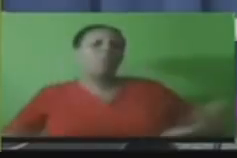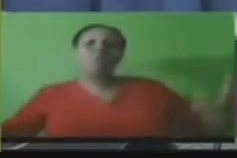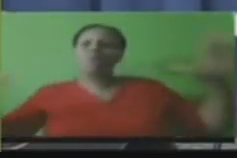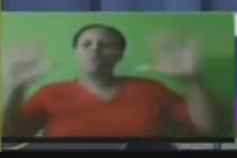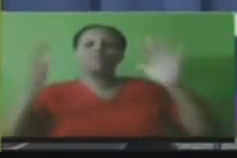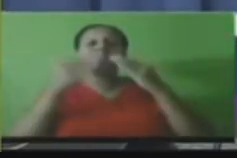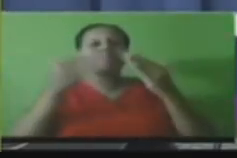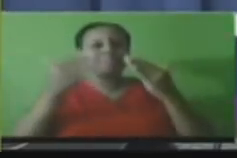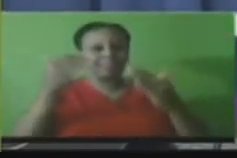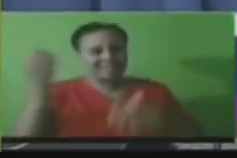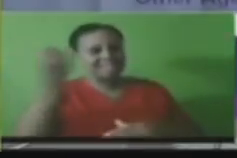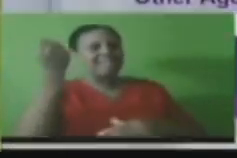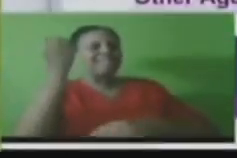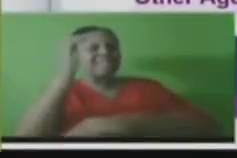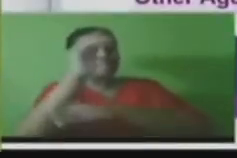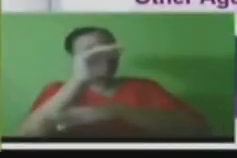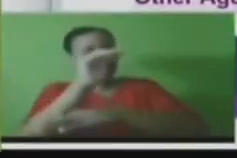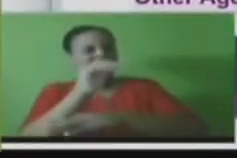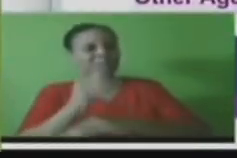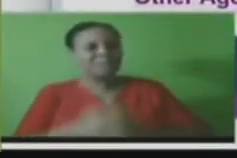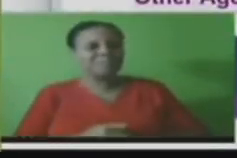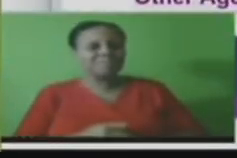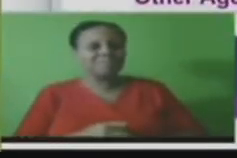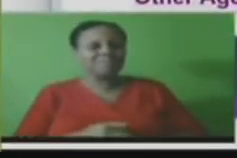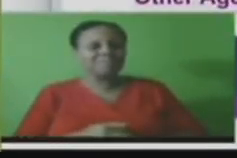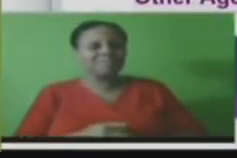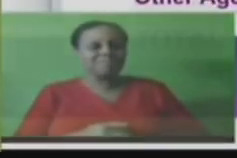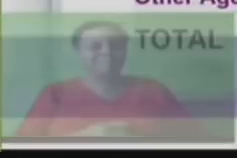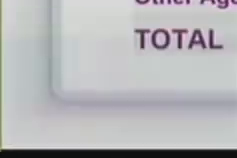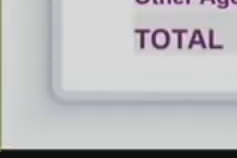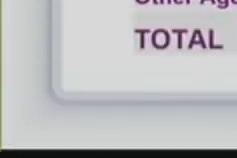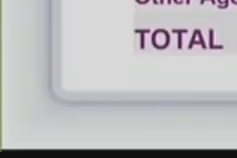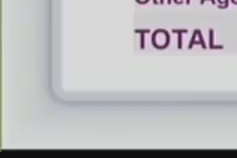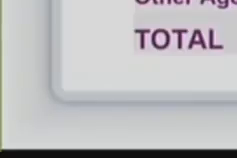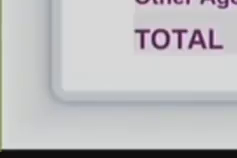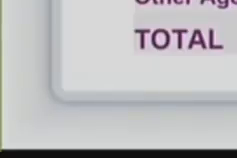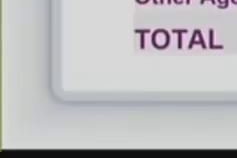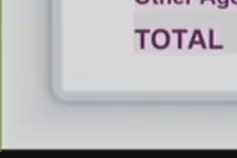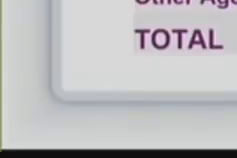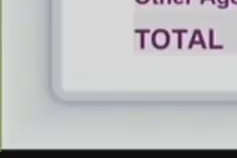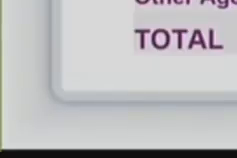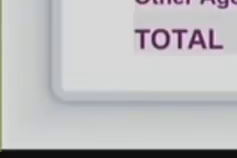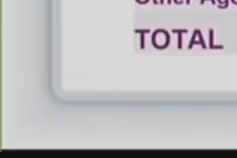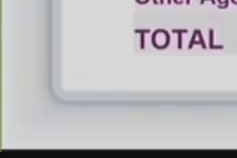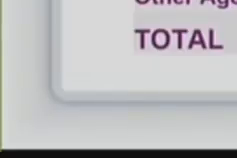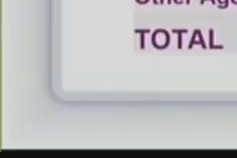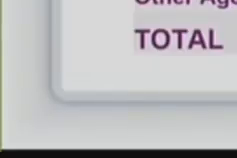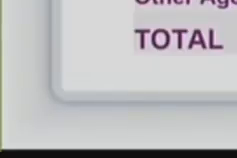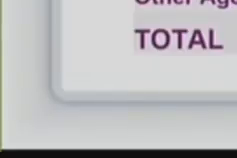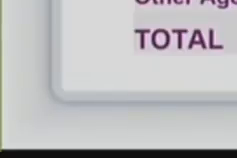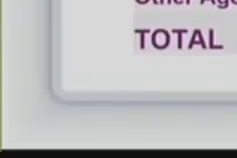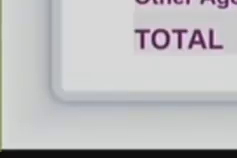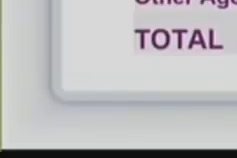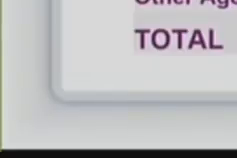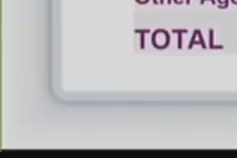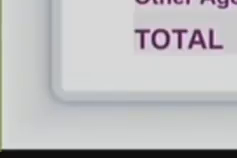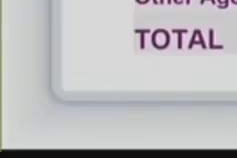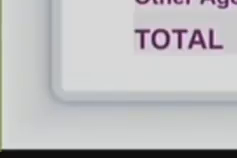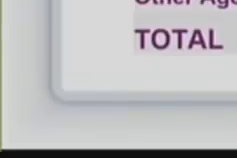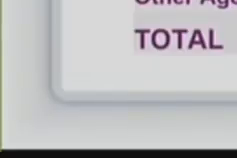Vaccinations continue apace. I just want to echo what every doctor has been saying. Take the